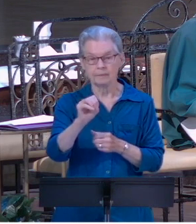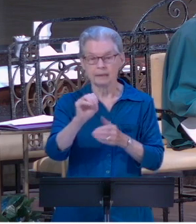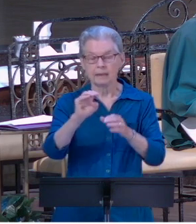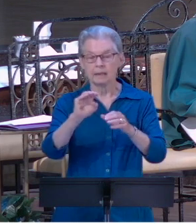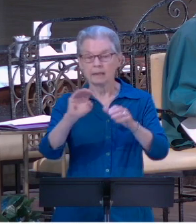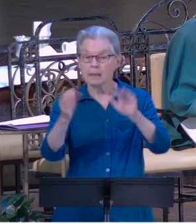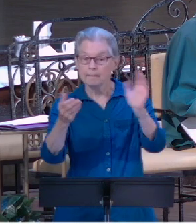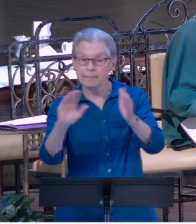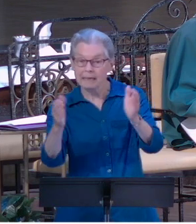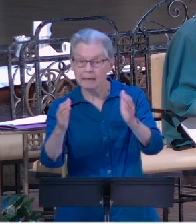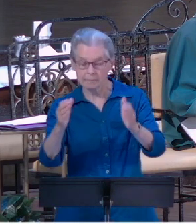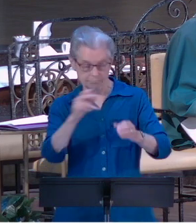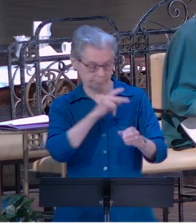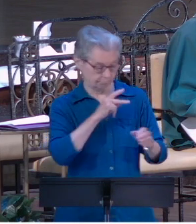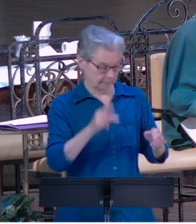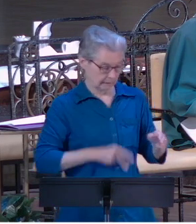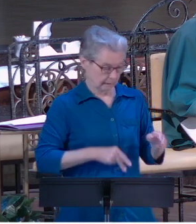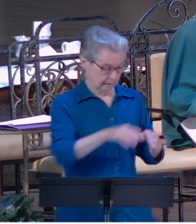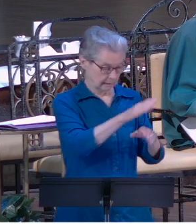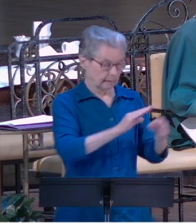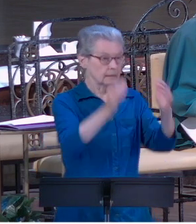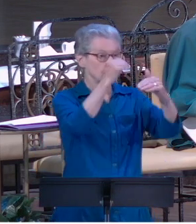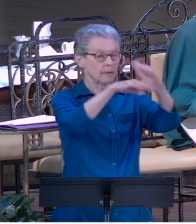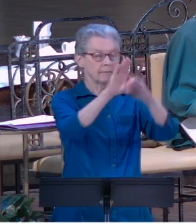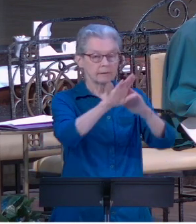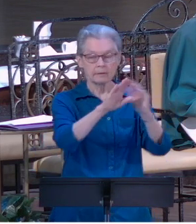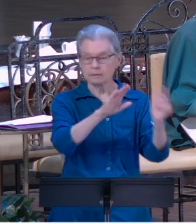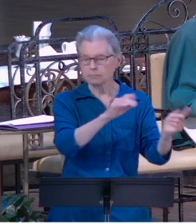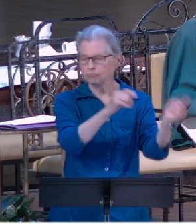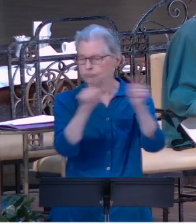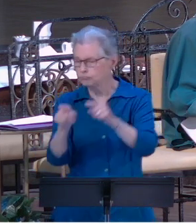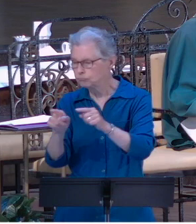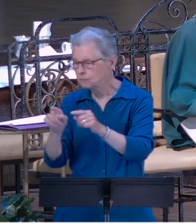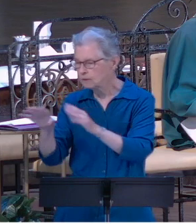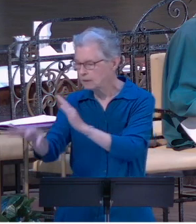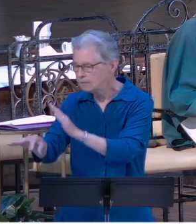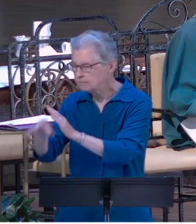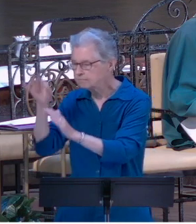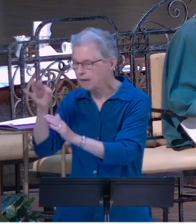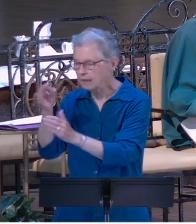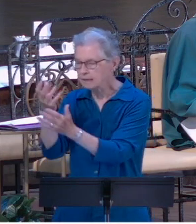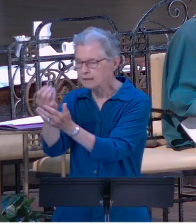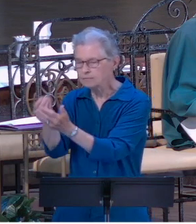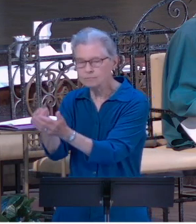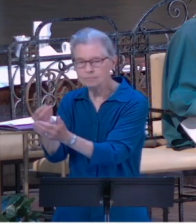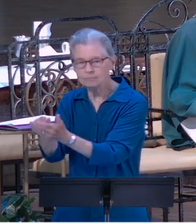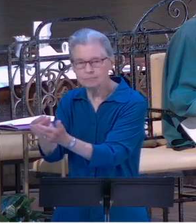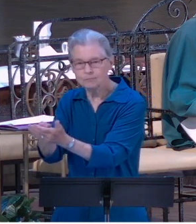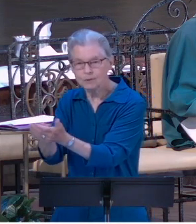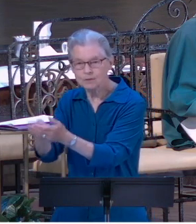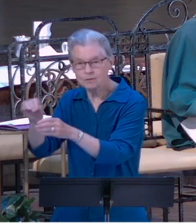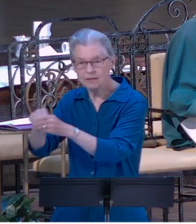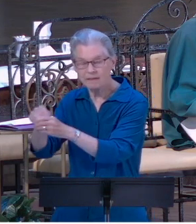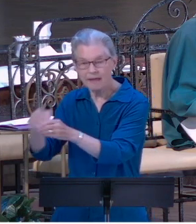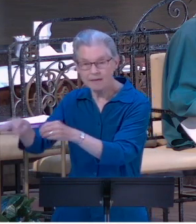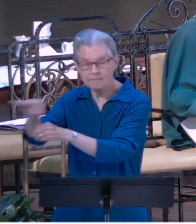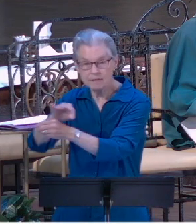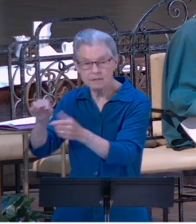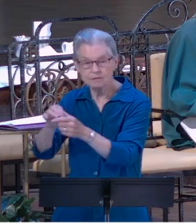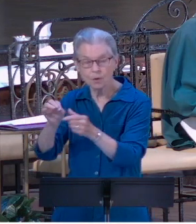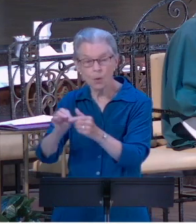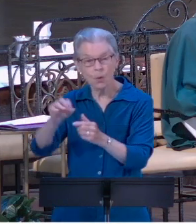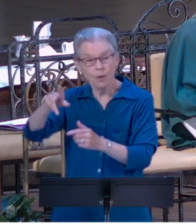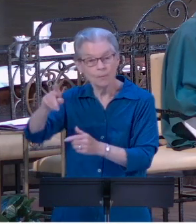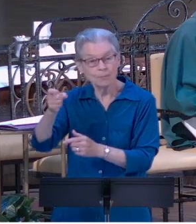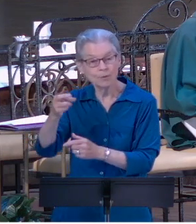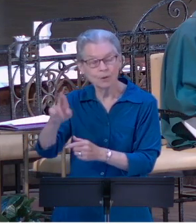to finding a treasure in the field or the pearl of great price. What would lead us